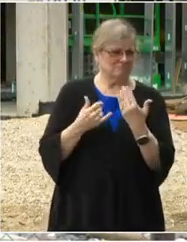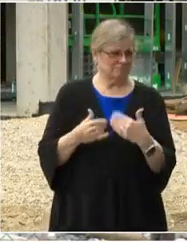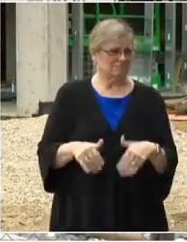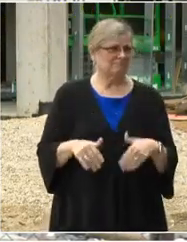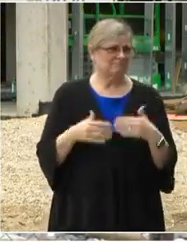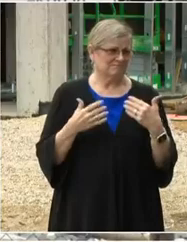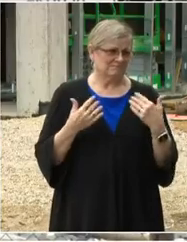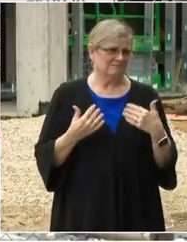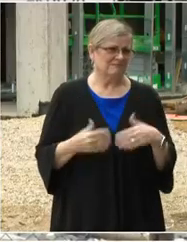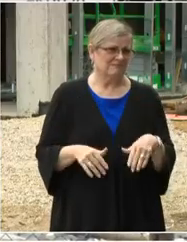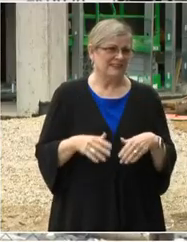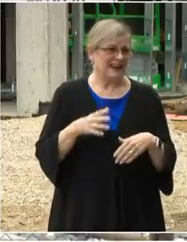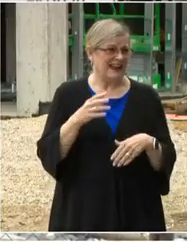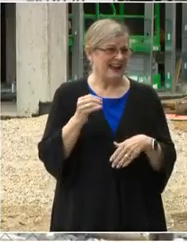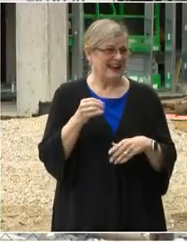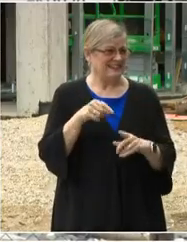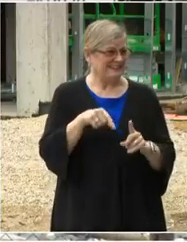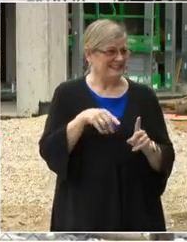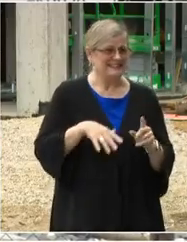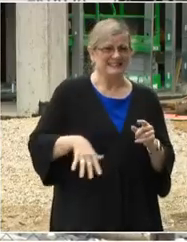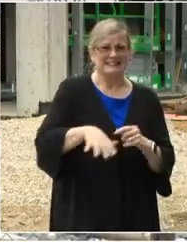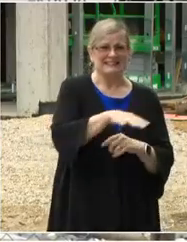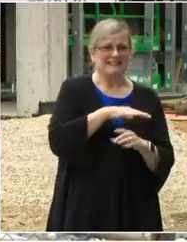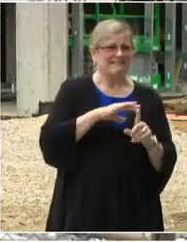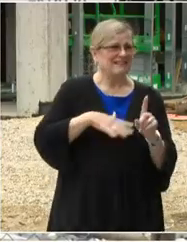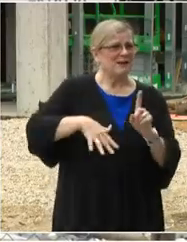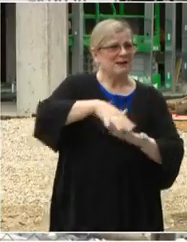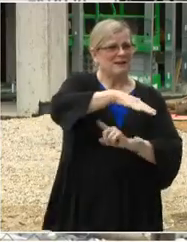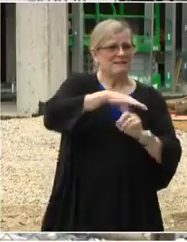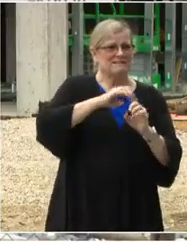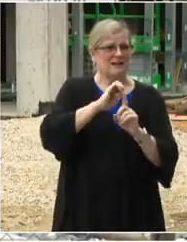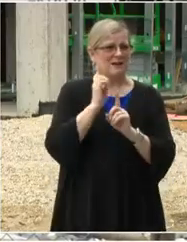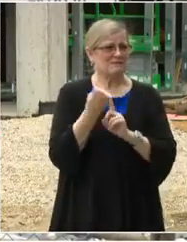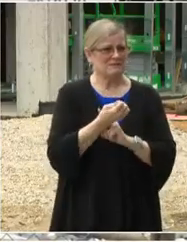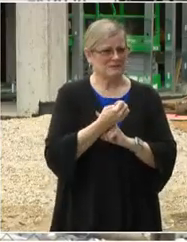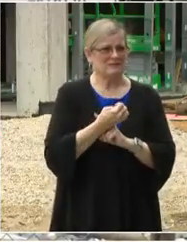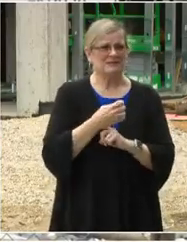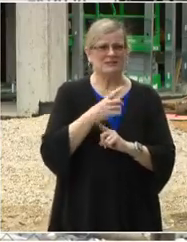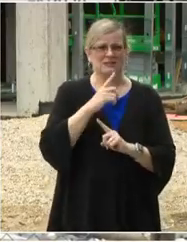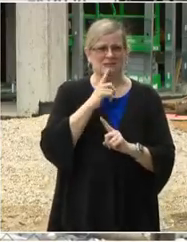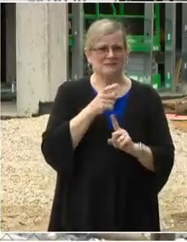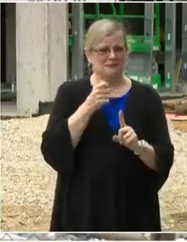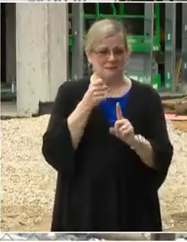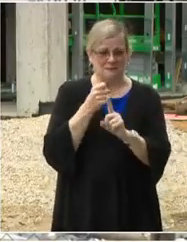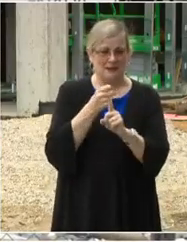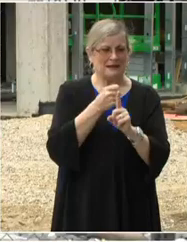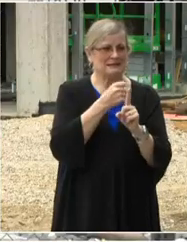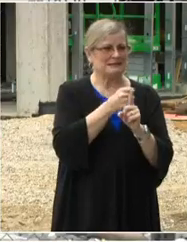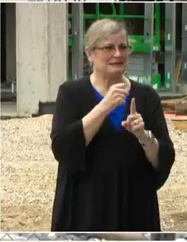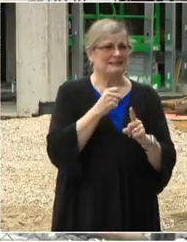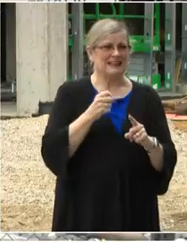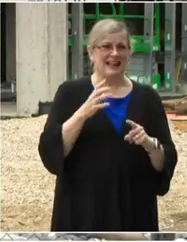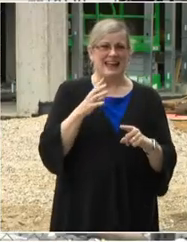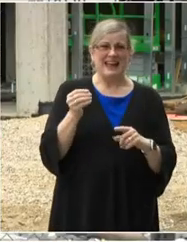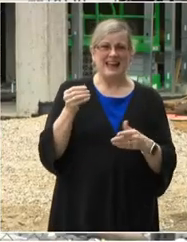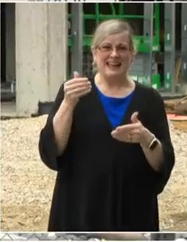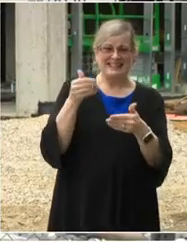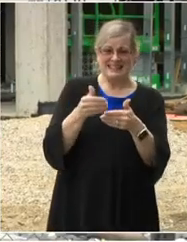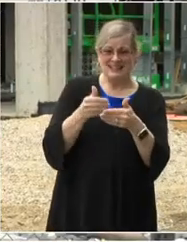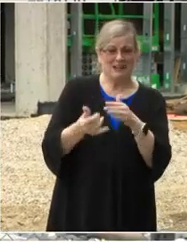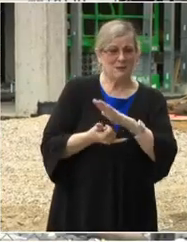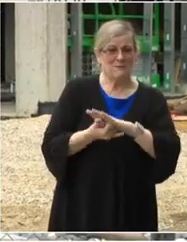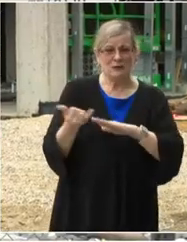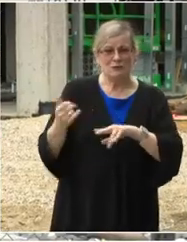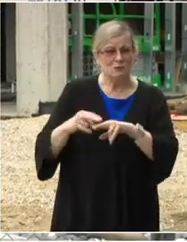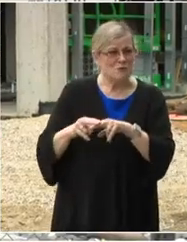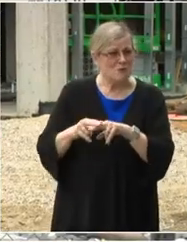impacts. This project takes that into account. In addition to being sustainable, it's near transit. I know many people, I love the fact